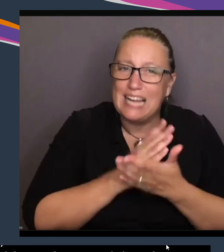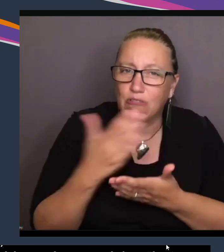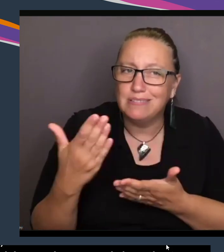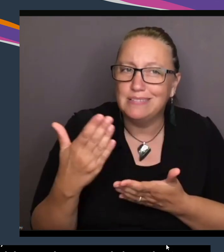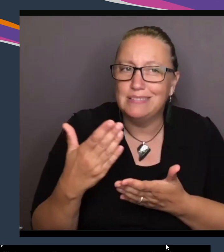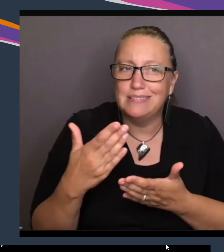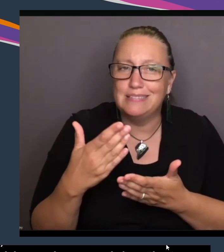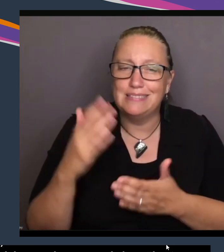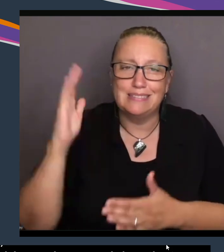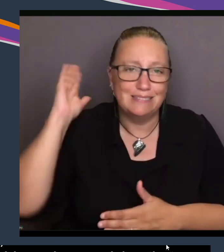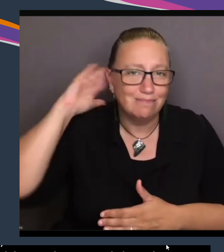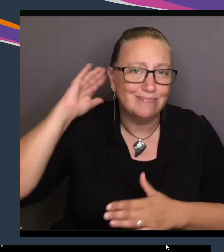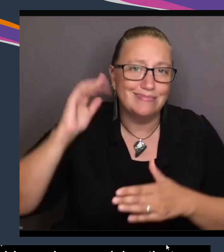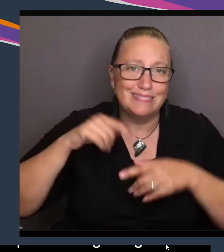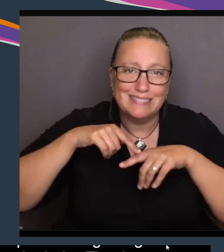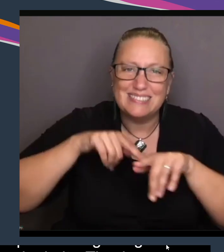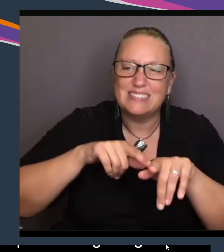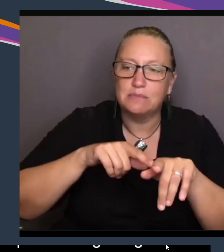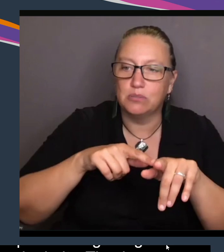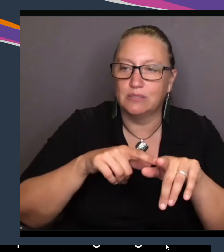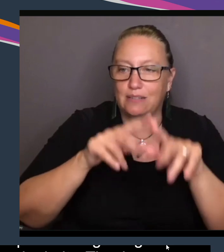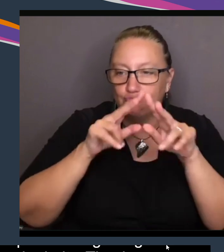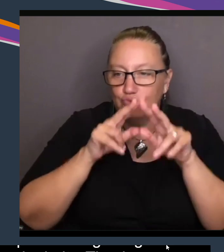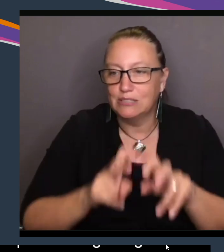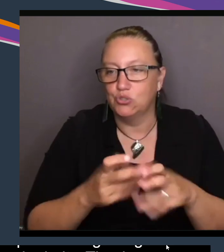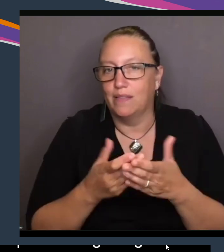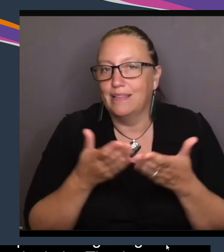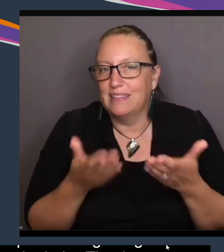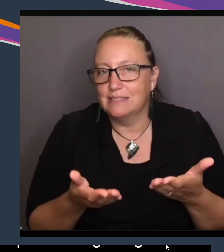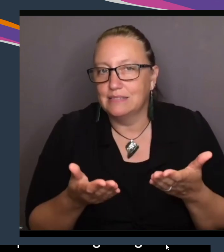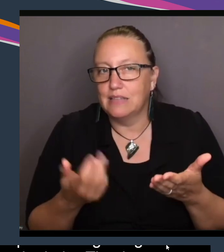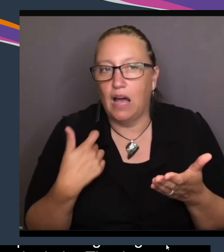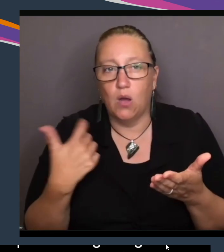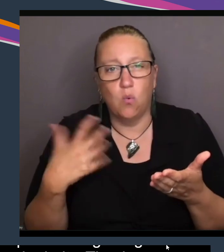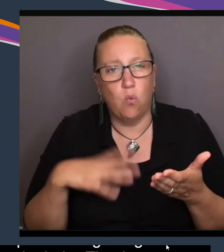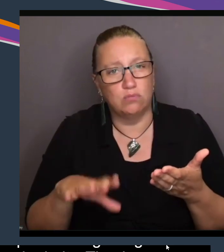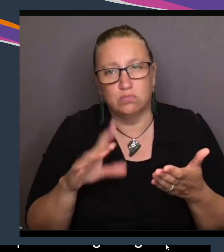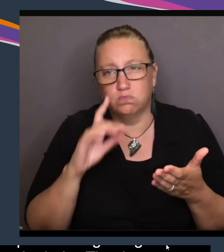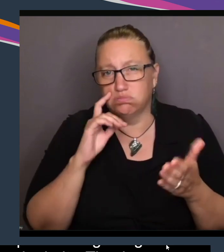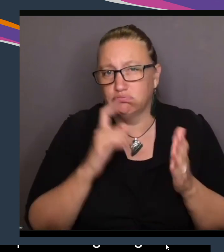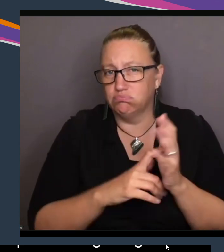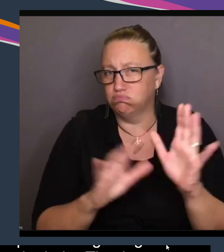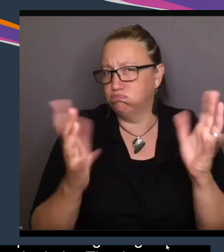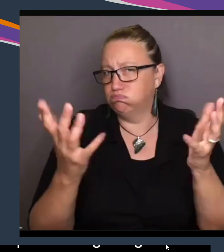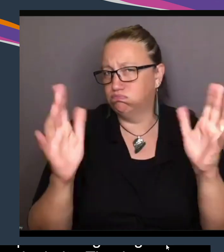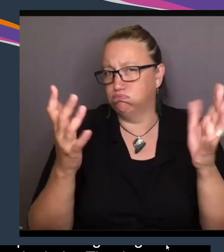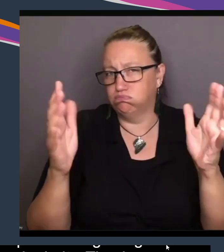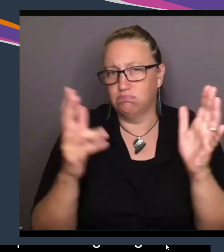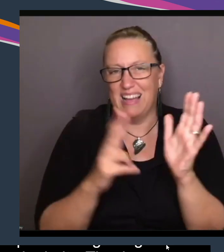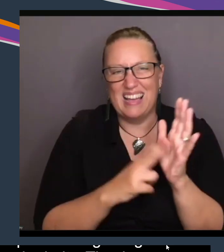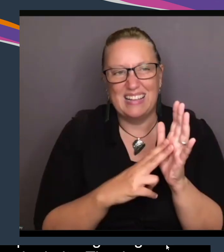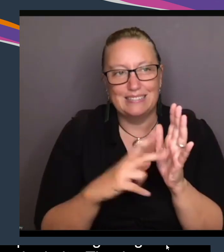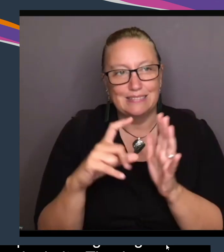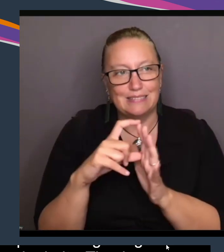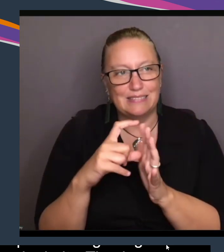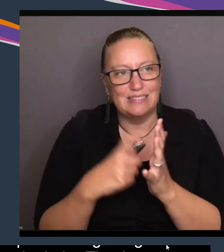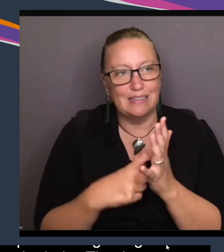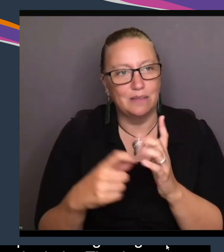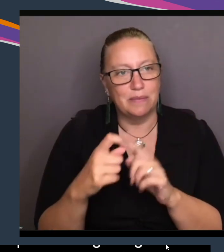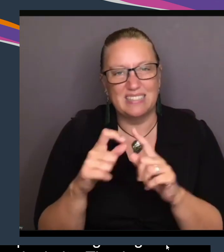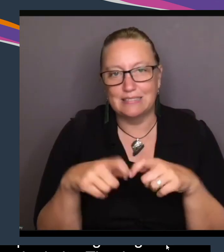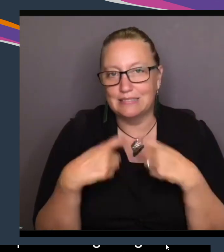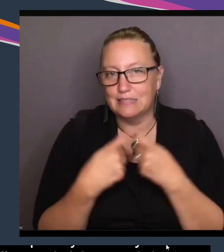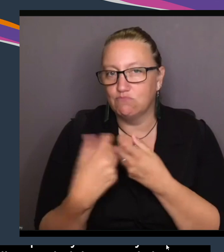work. I want to acknowledge the extraordinary NDRP team who've all brought this event together. Doing a